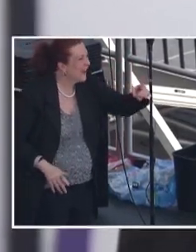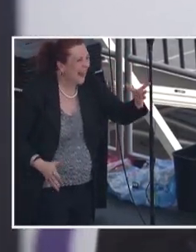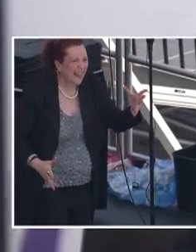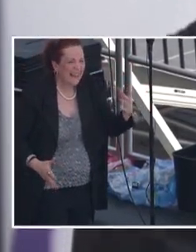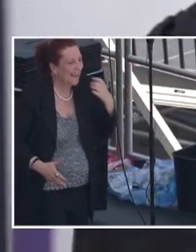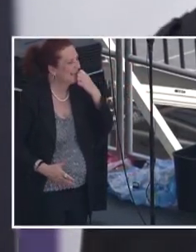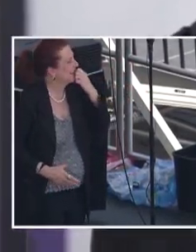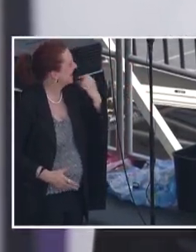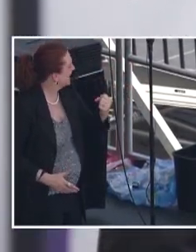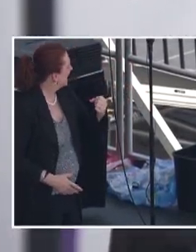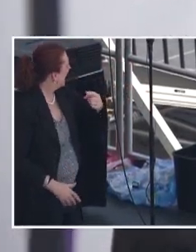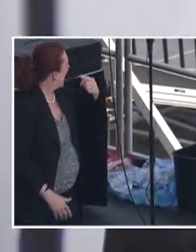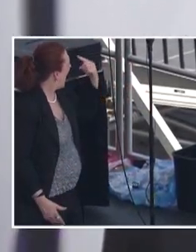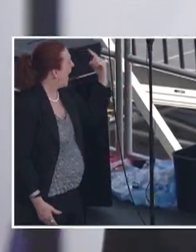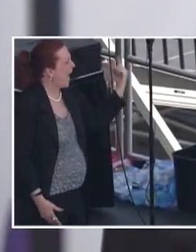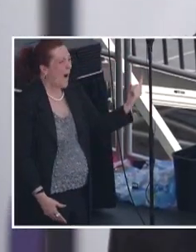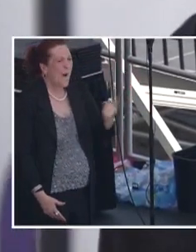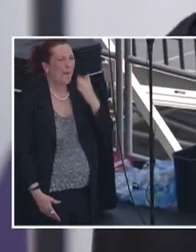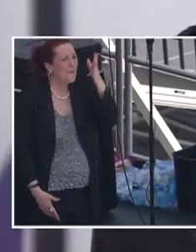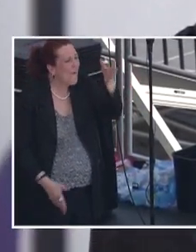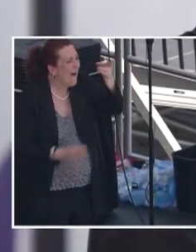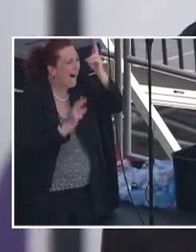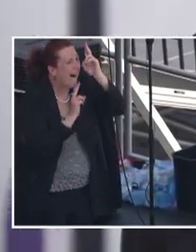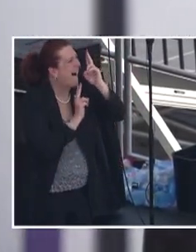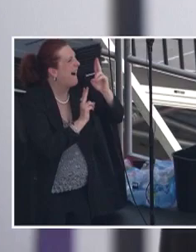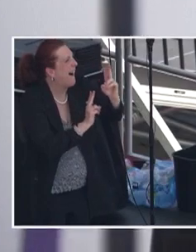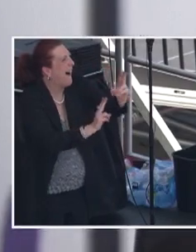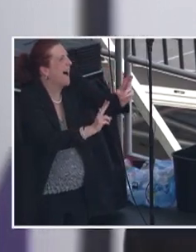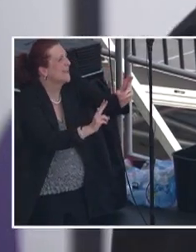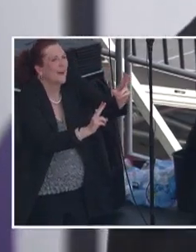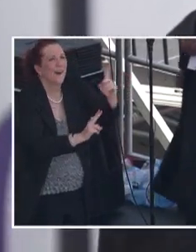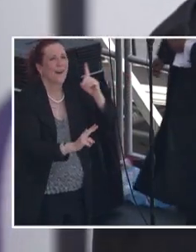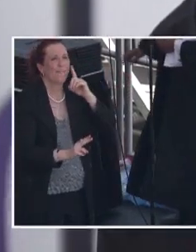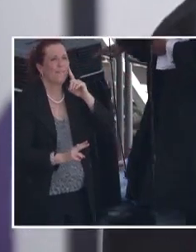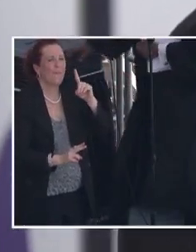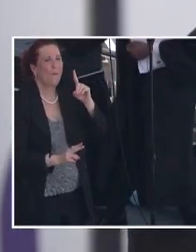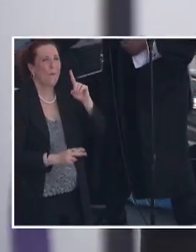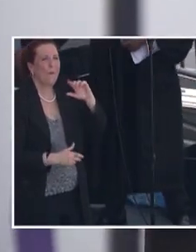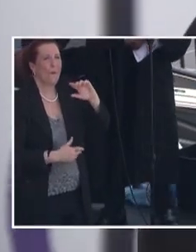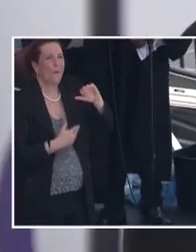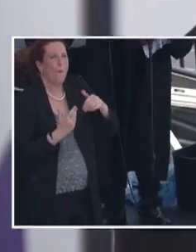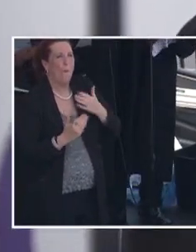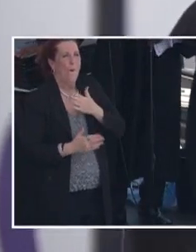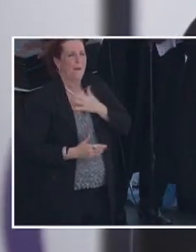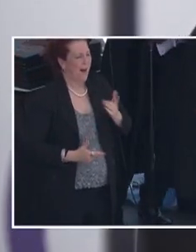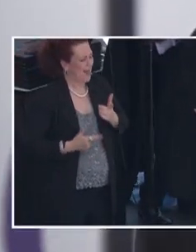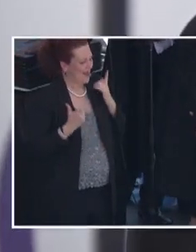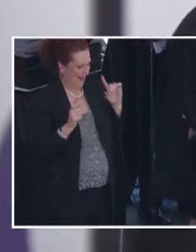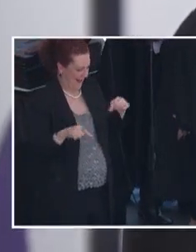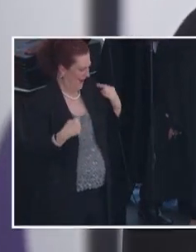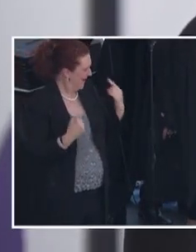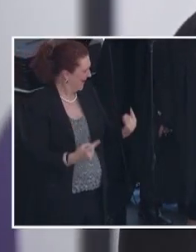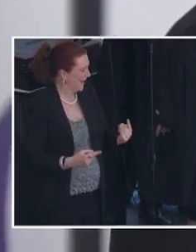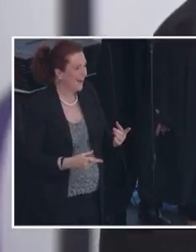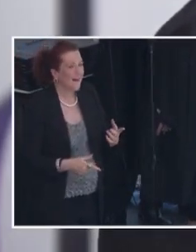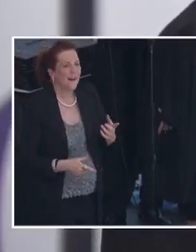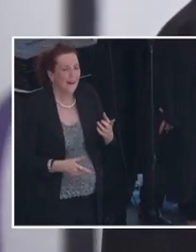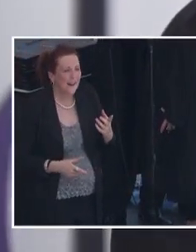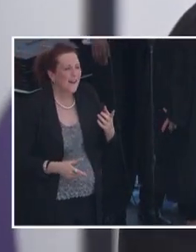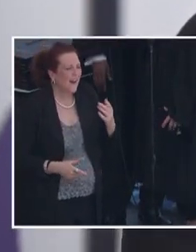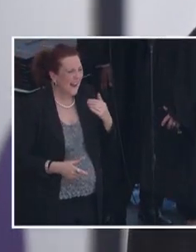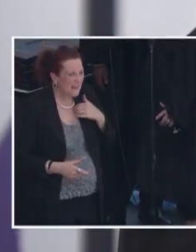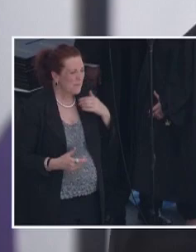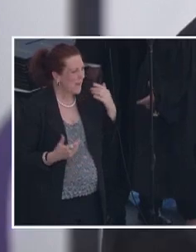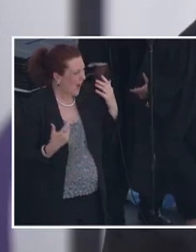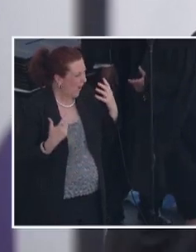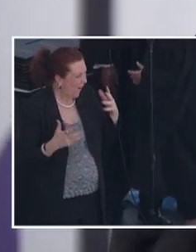embrace and honor for the rest of my life. I've lived in the town of Paramus for almost